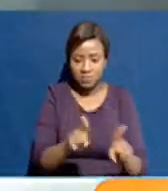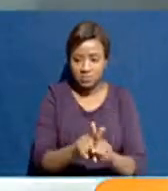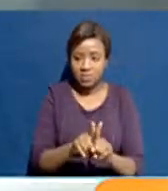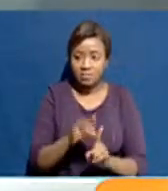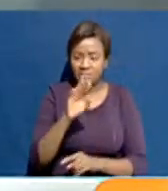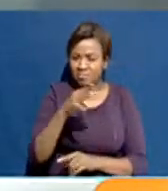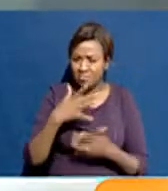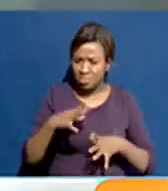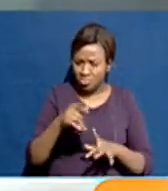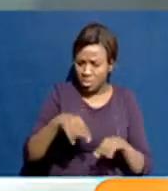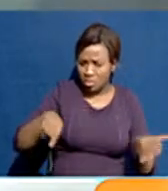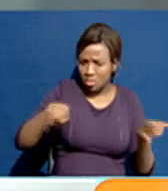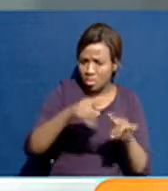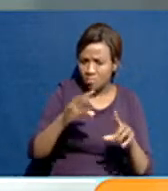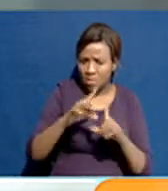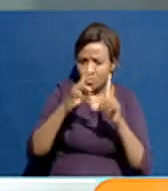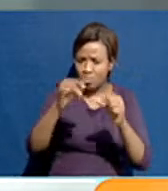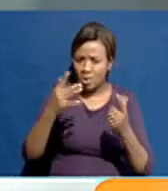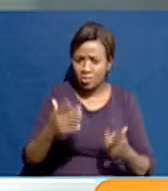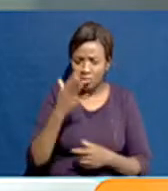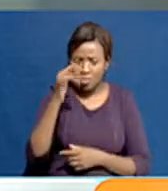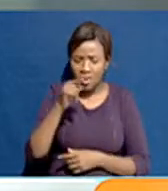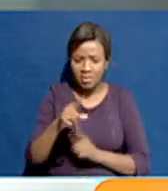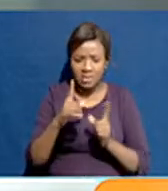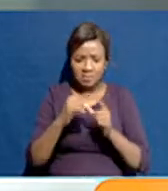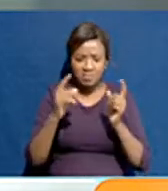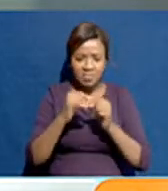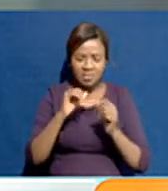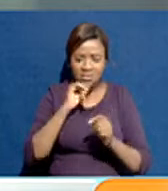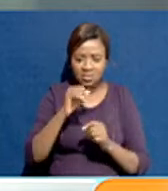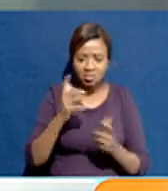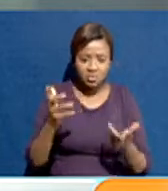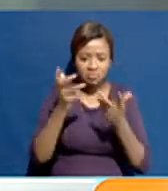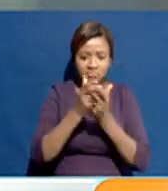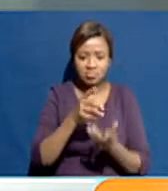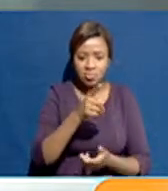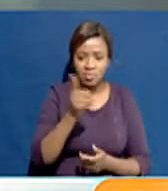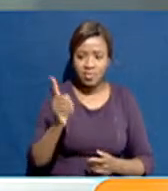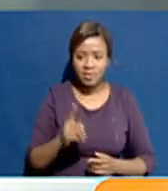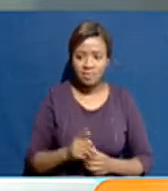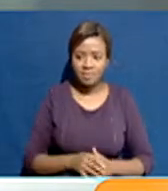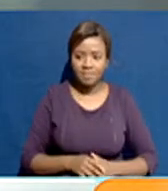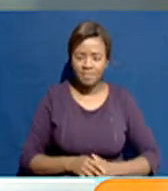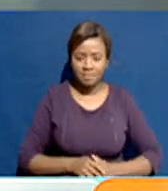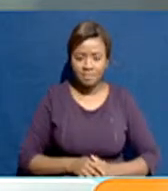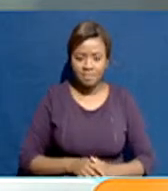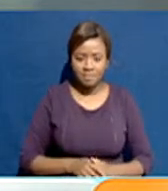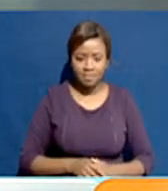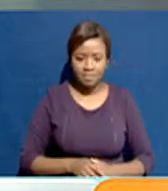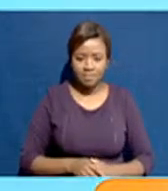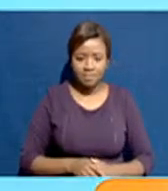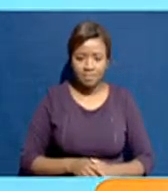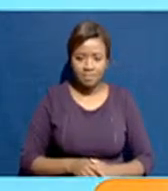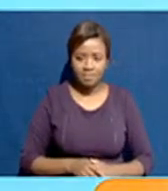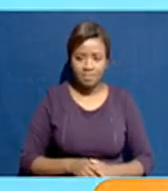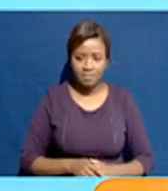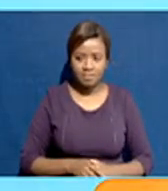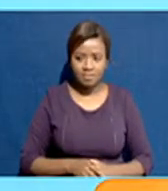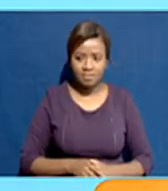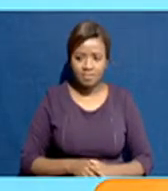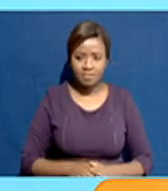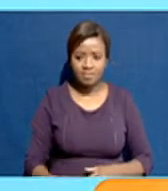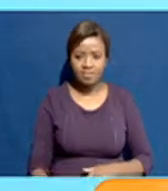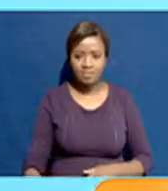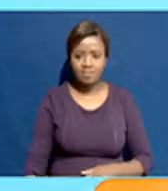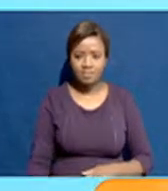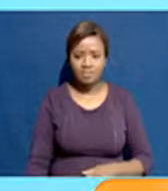what are they telling you? How come this message is not reaching home? Yeah, thank you so much, Trevor. And I think before